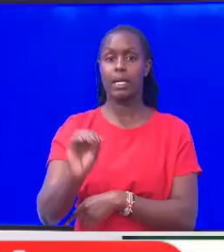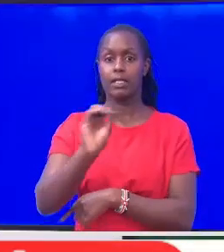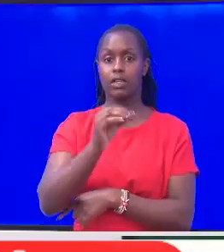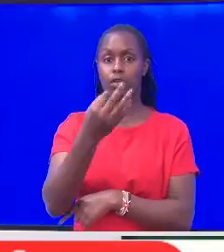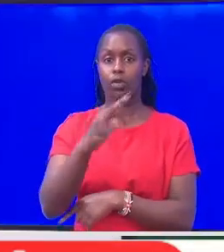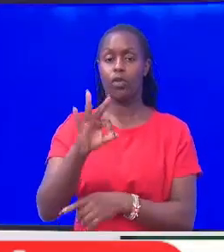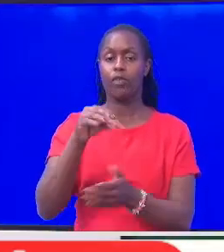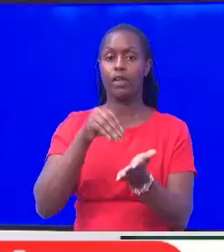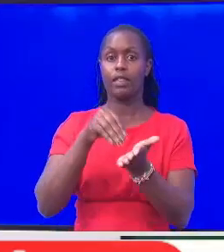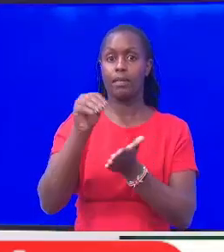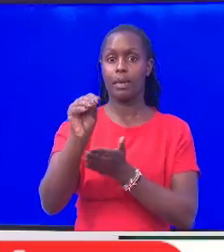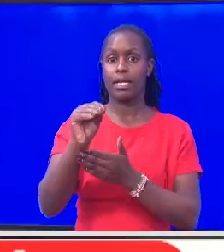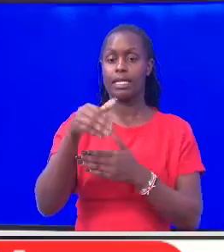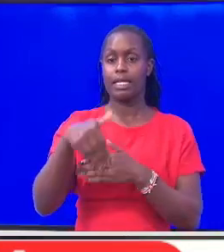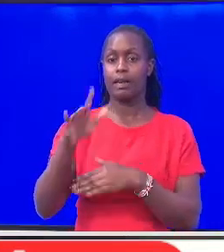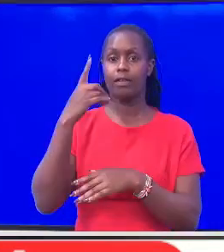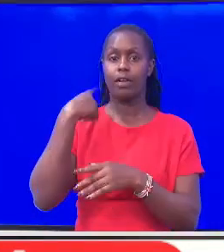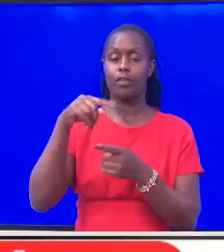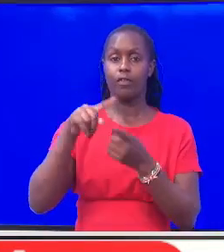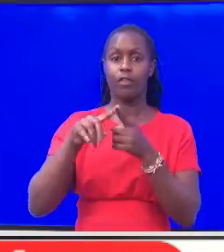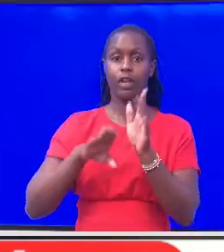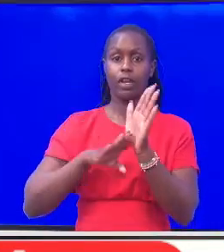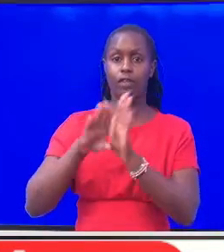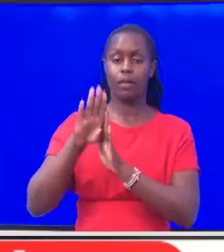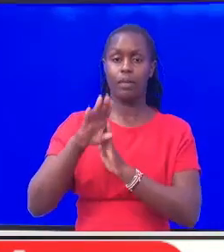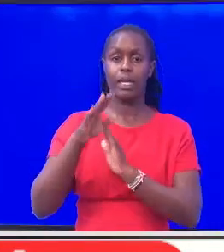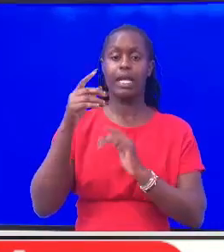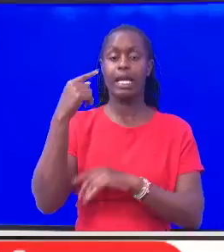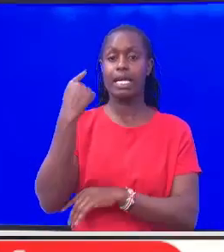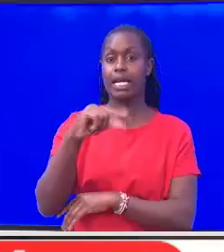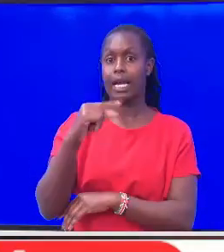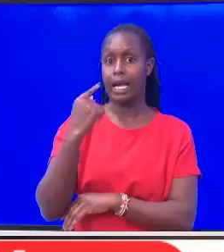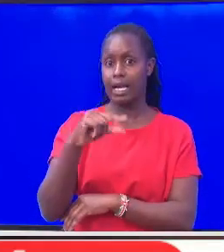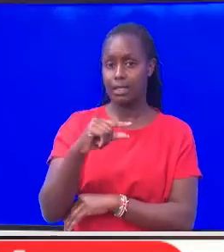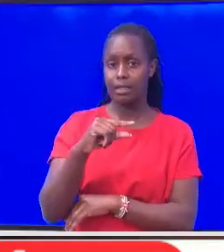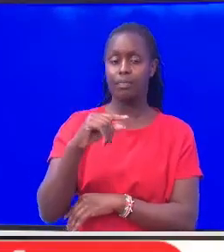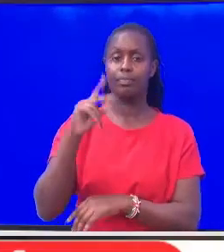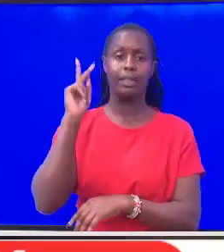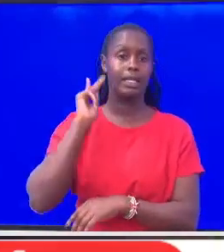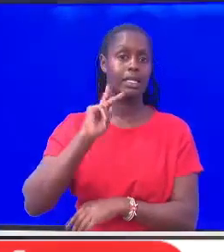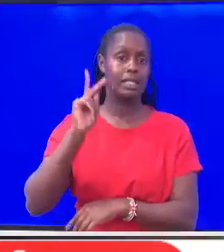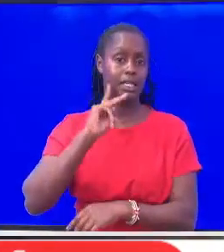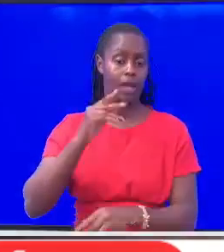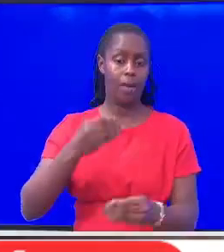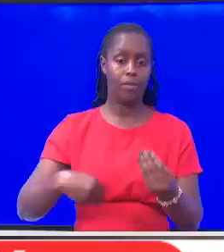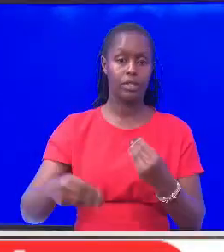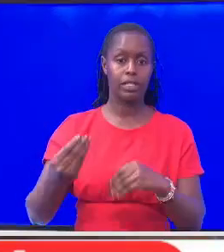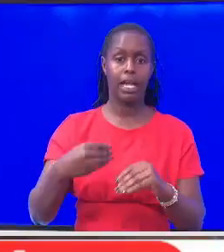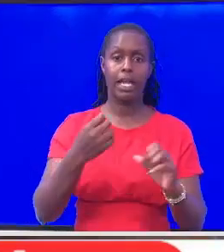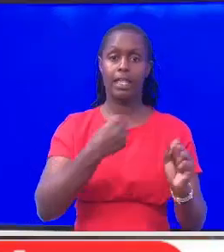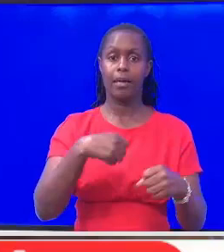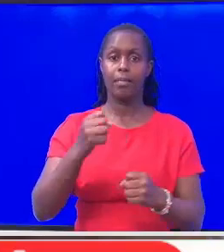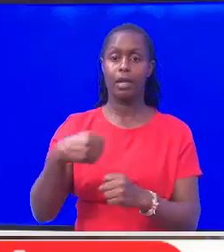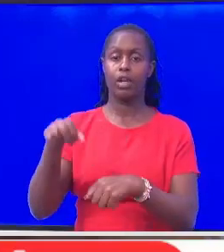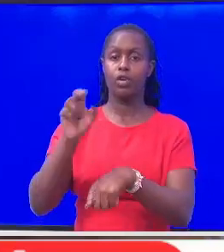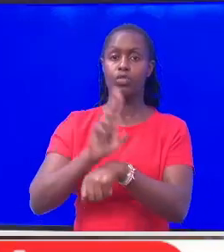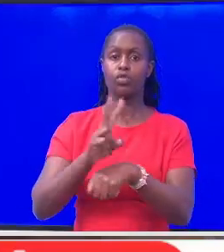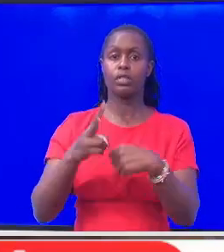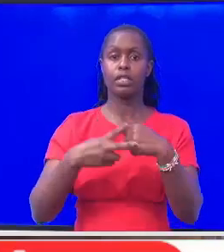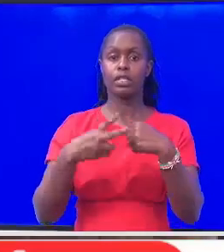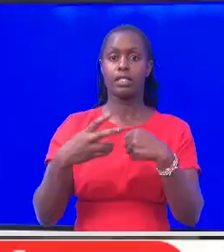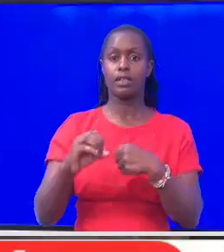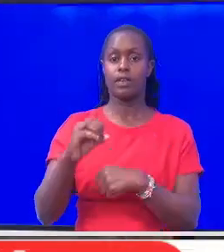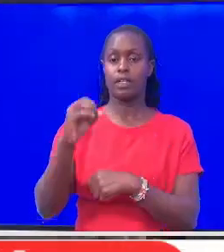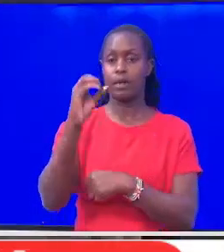is left for development. Kisii, Garissa, Busia and Nyamira also use more than 70% of their revenue